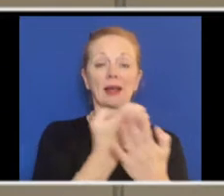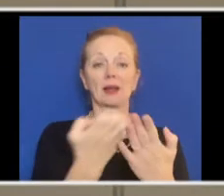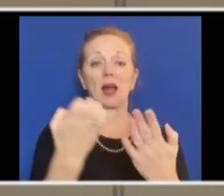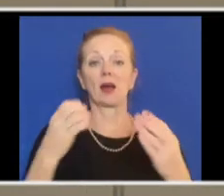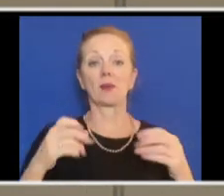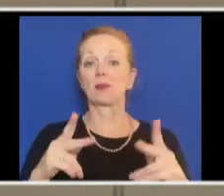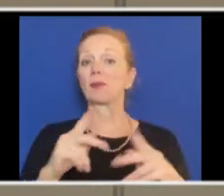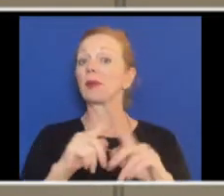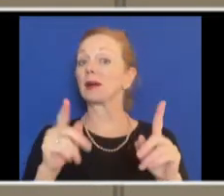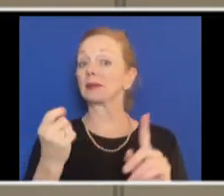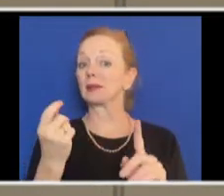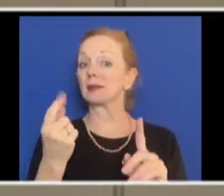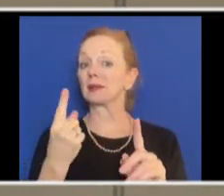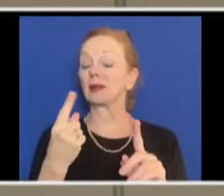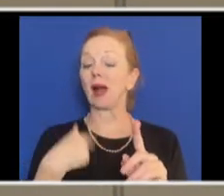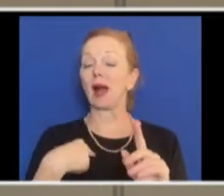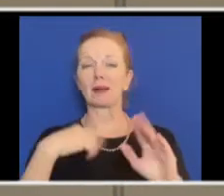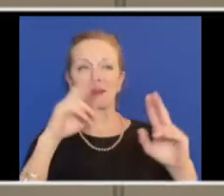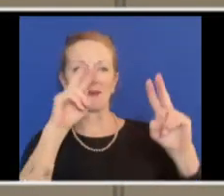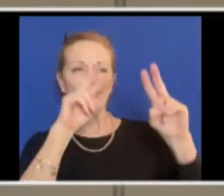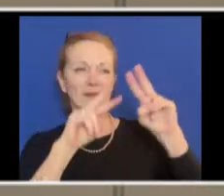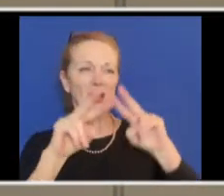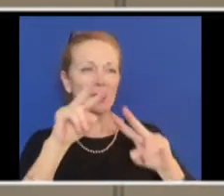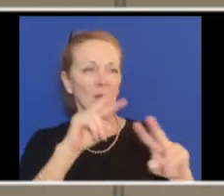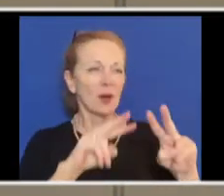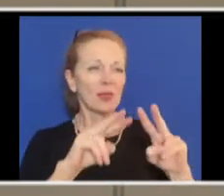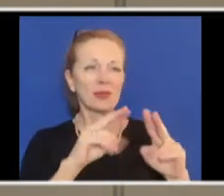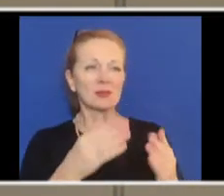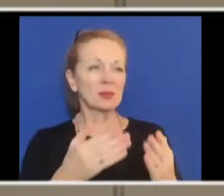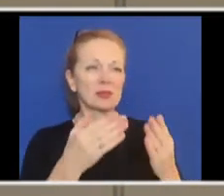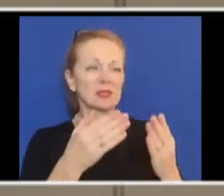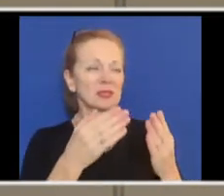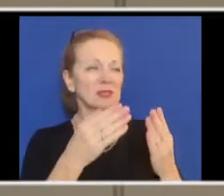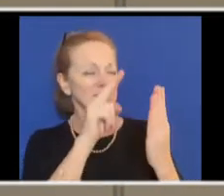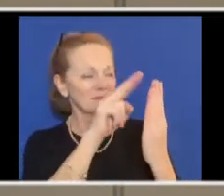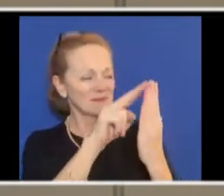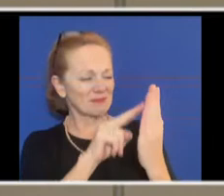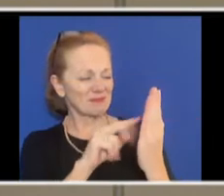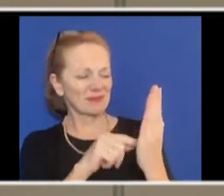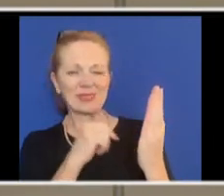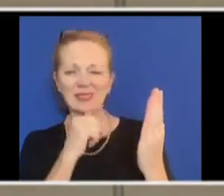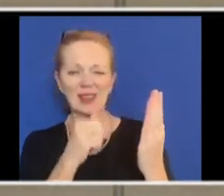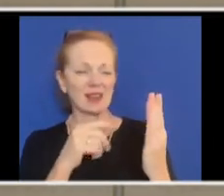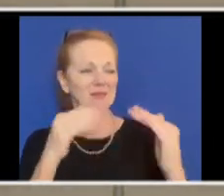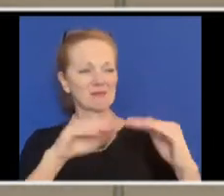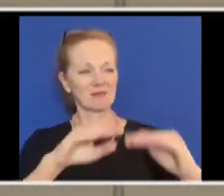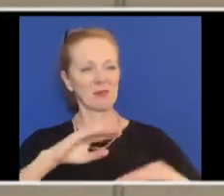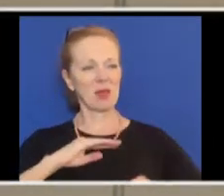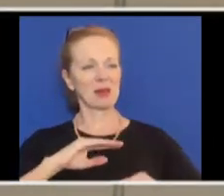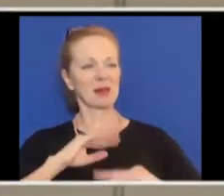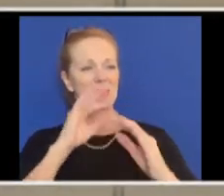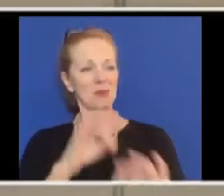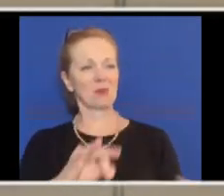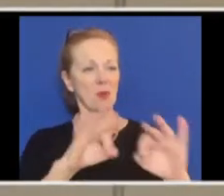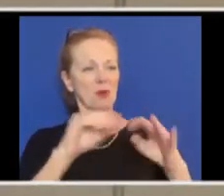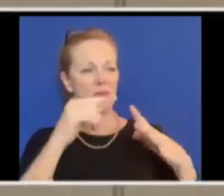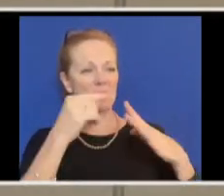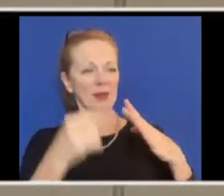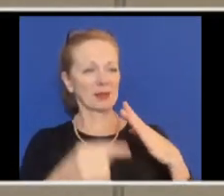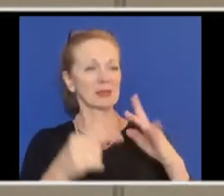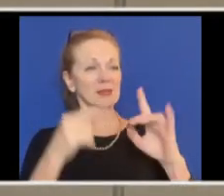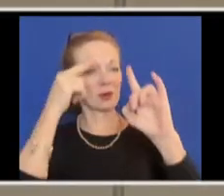however as I evaluated this petition I found that the petition does not meet key elements of these goals as